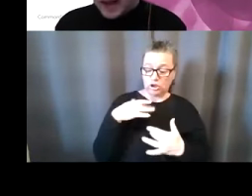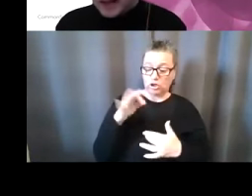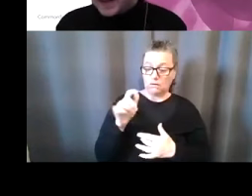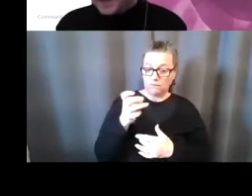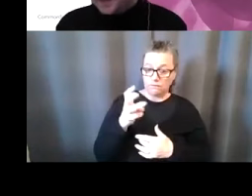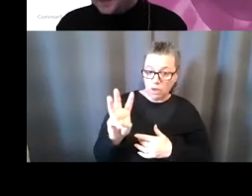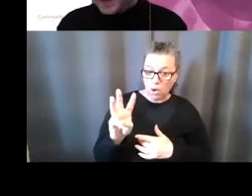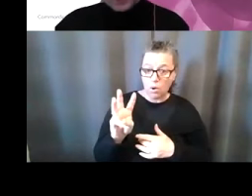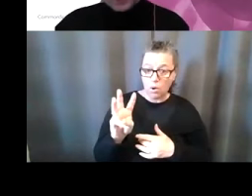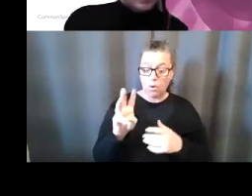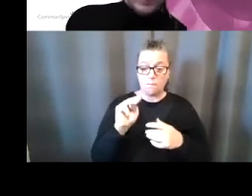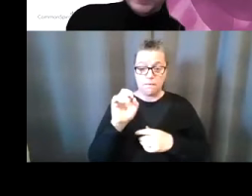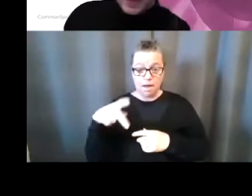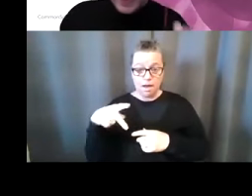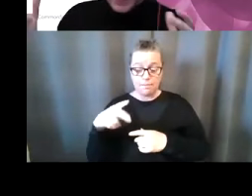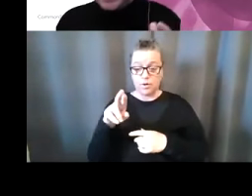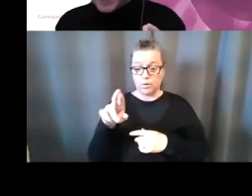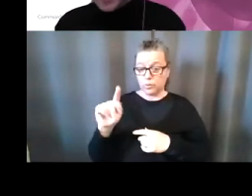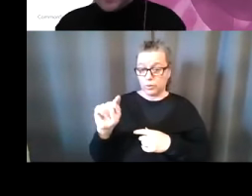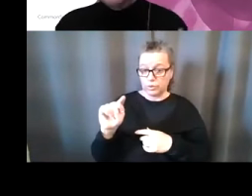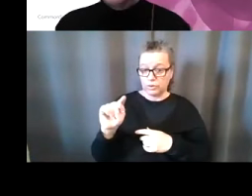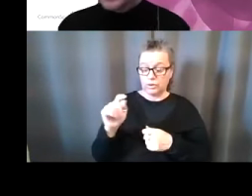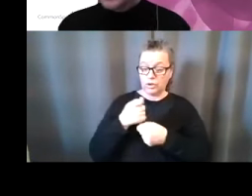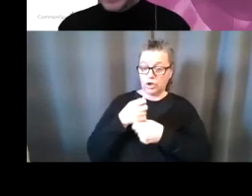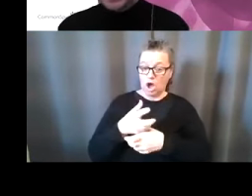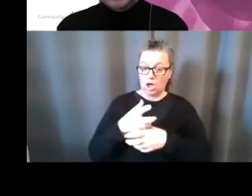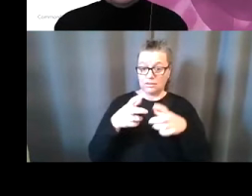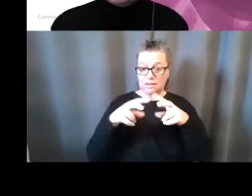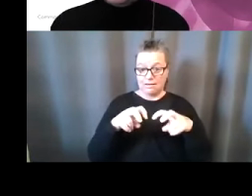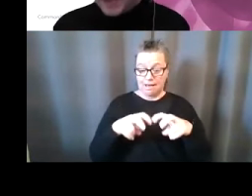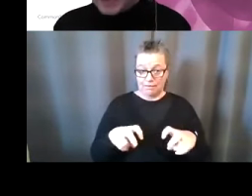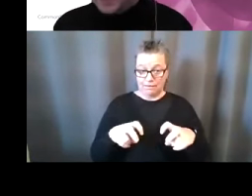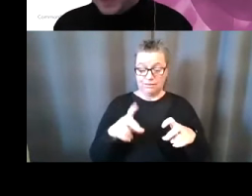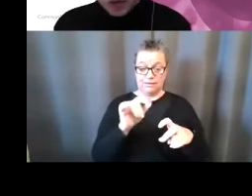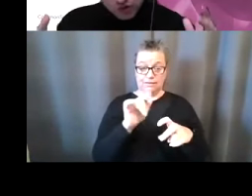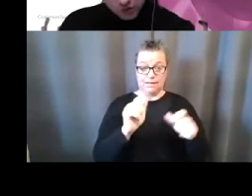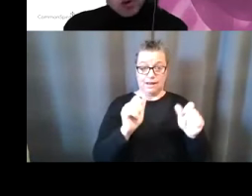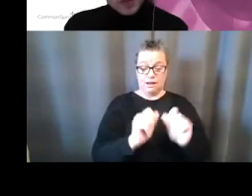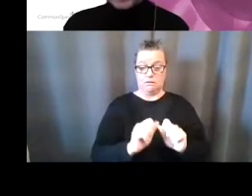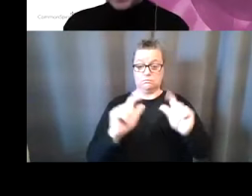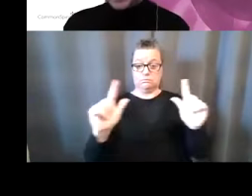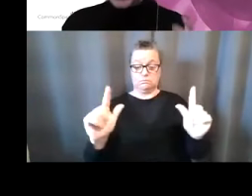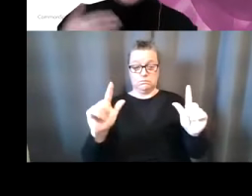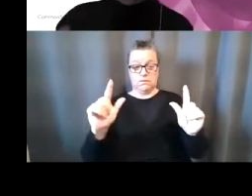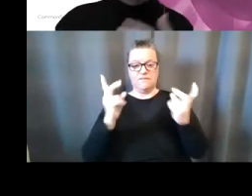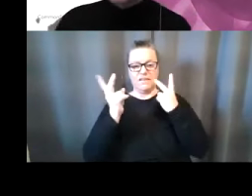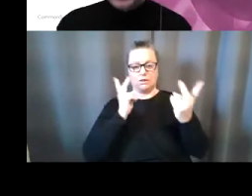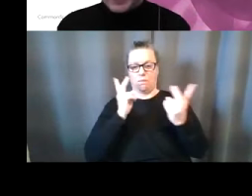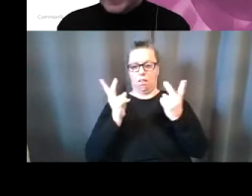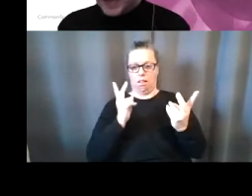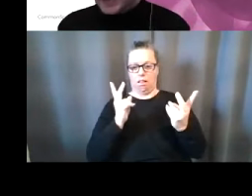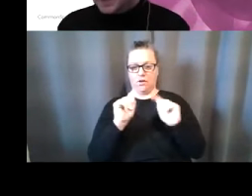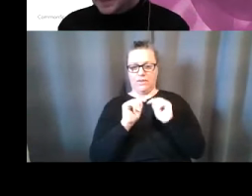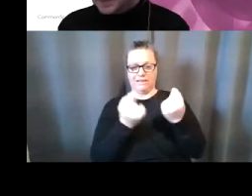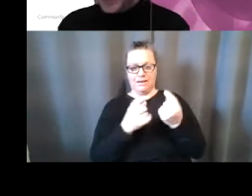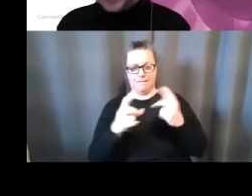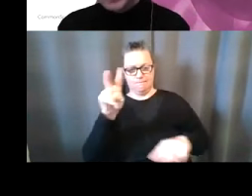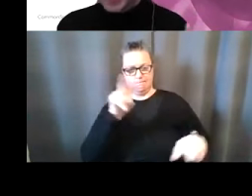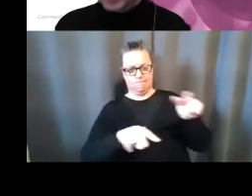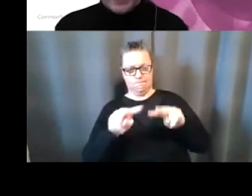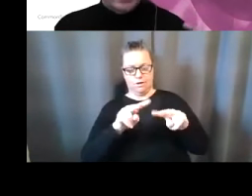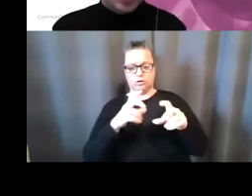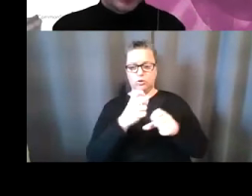cause analysis. We take that data, we make it visible for a team to look at that data and generate ideas.